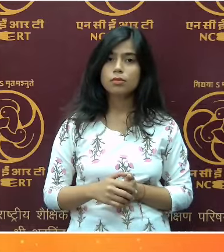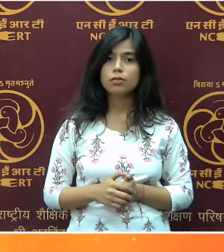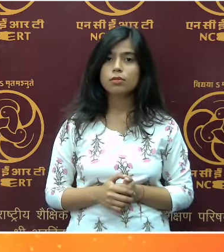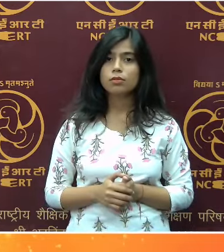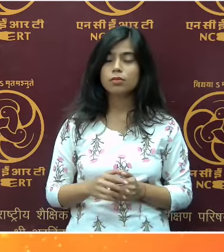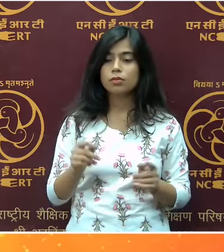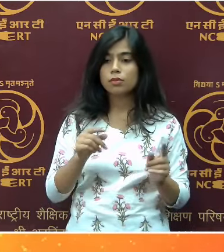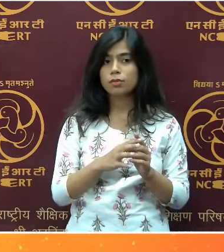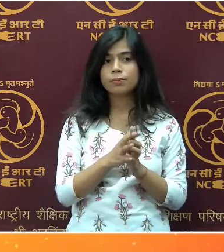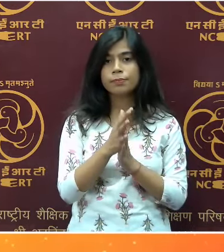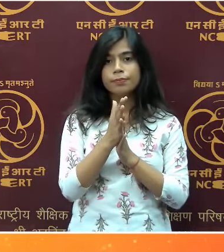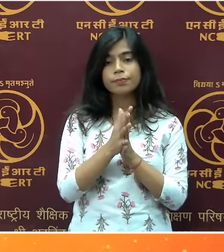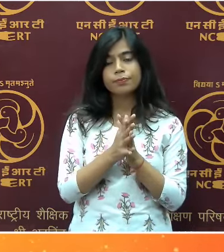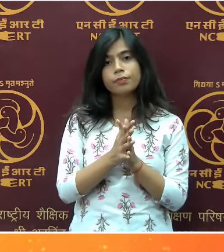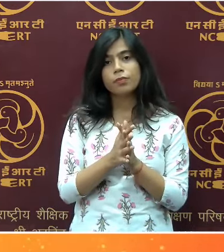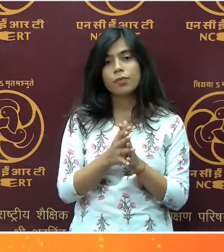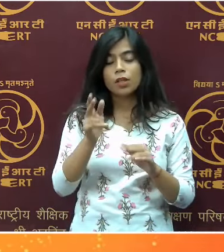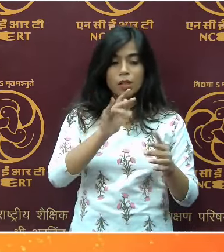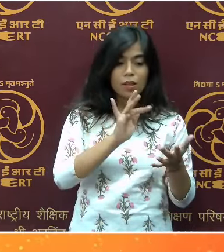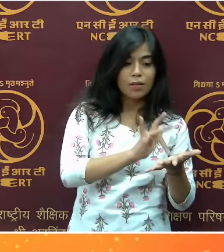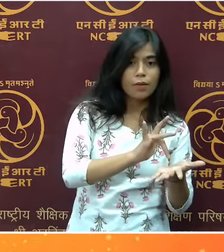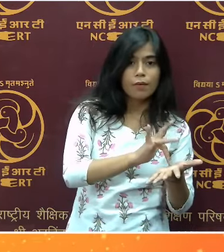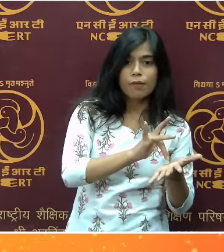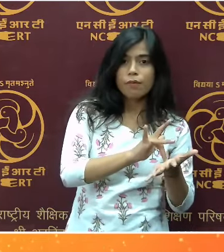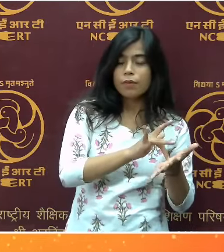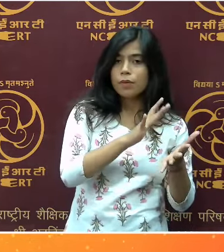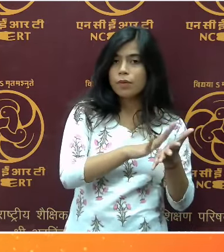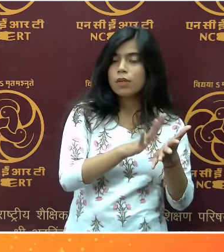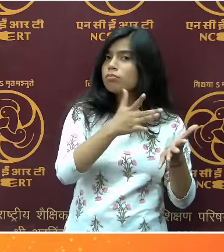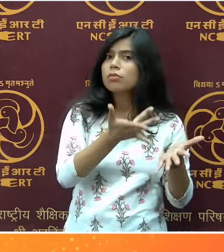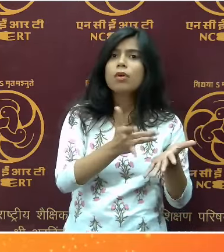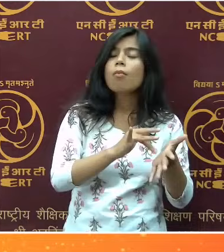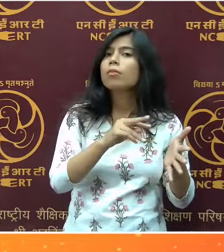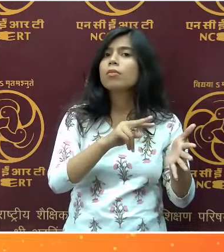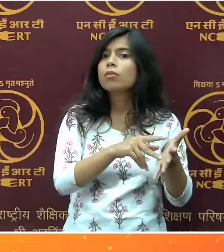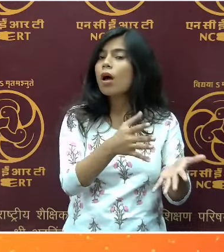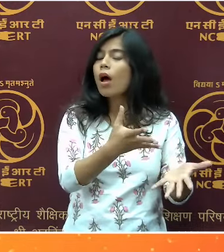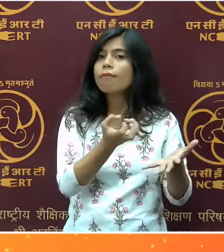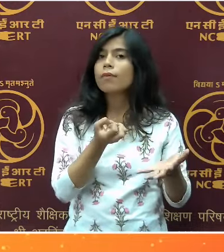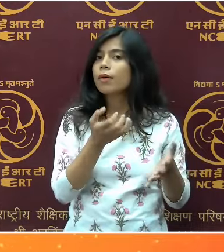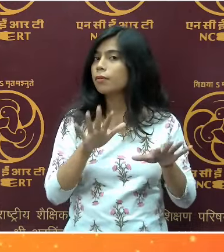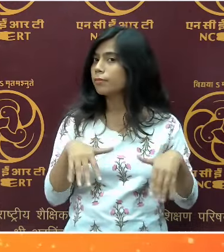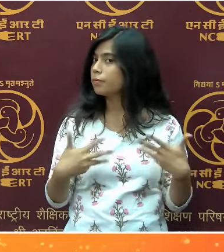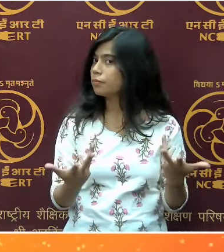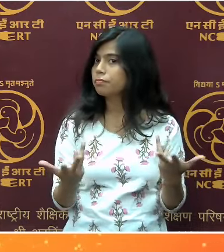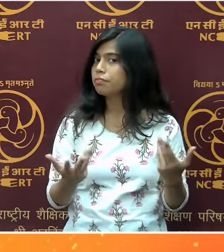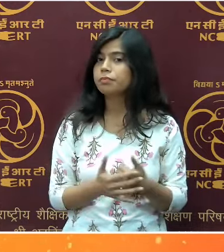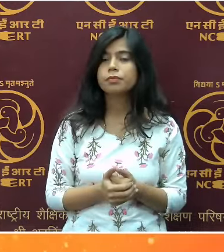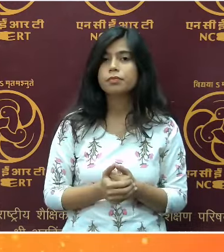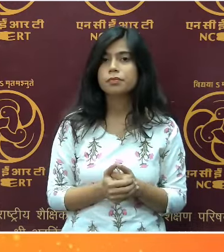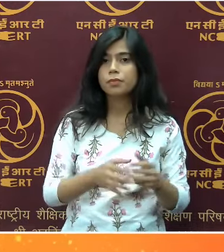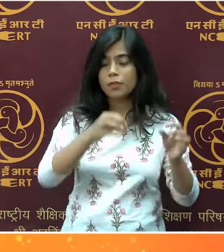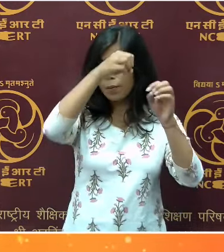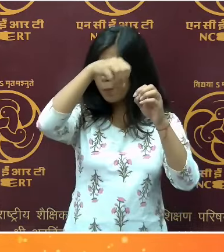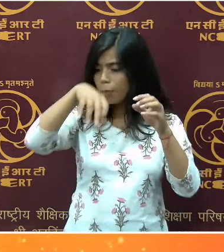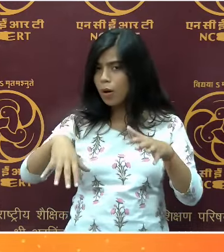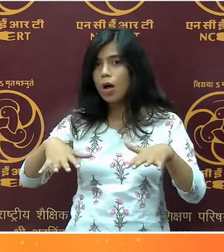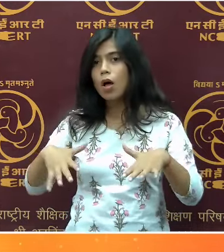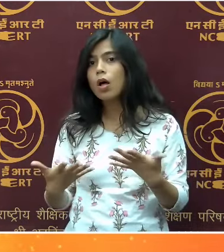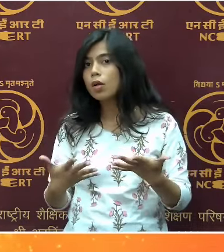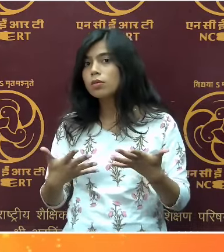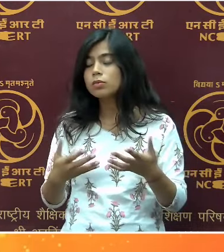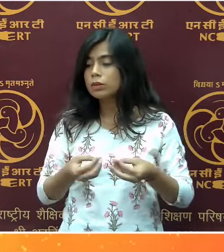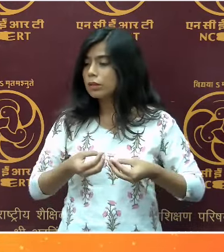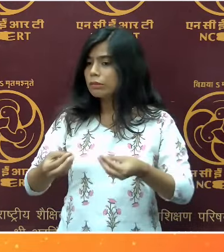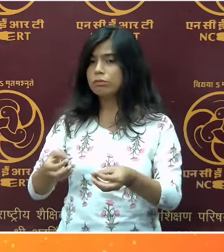is 4 joules. From where this kinetic energy come? The ball does not possess kinetic